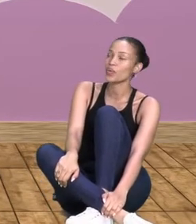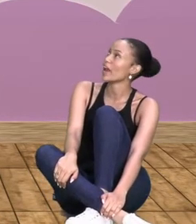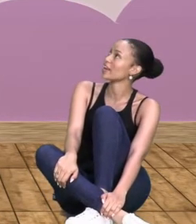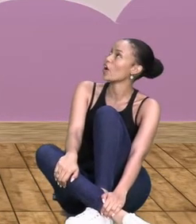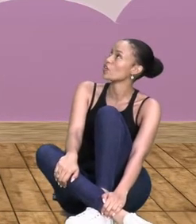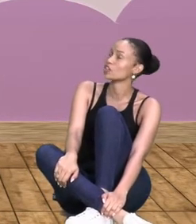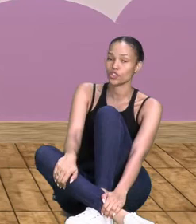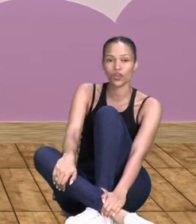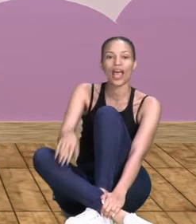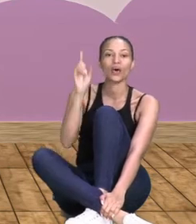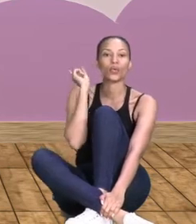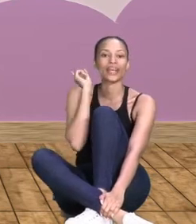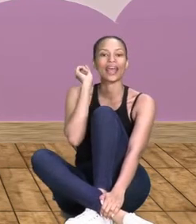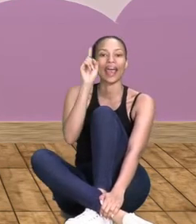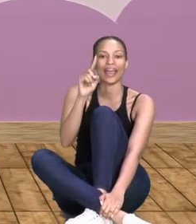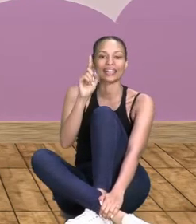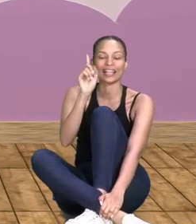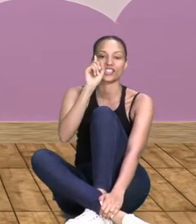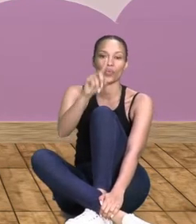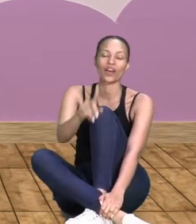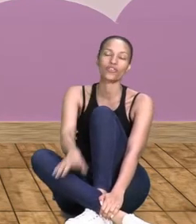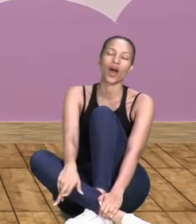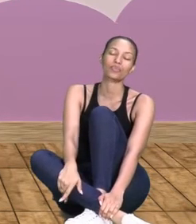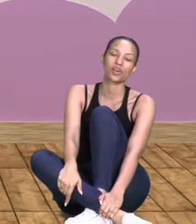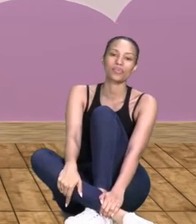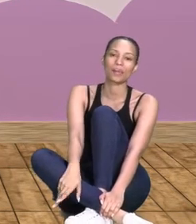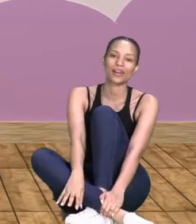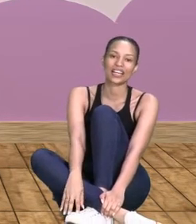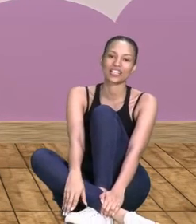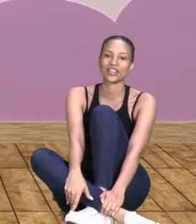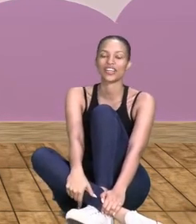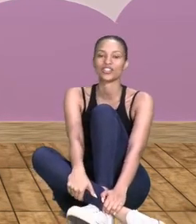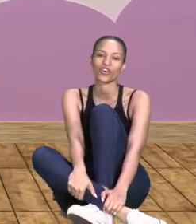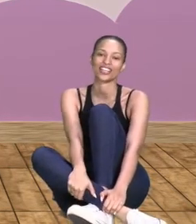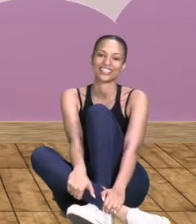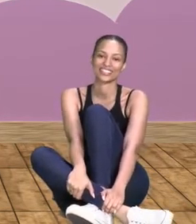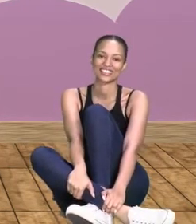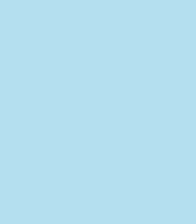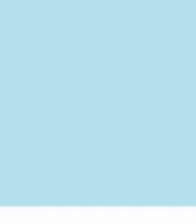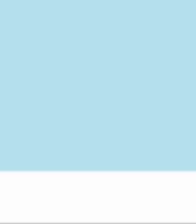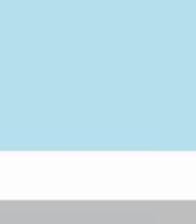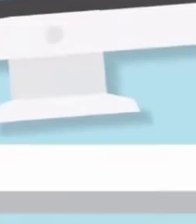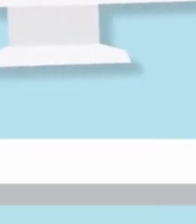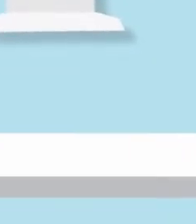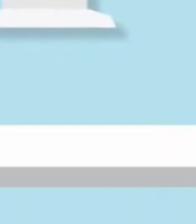now we're heading over to week 8, lesson 1 for our pre-primary learners. So enjoy.